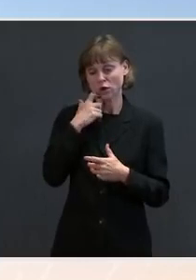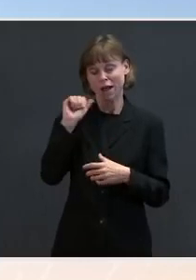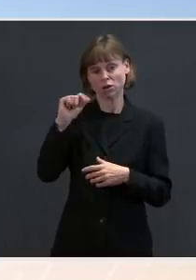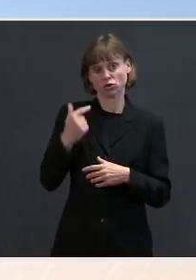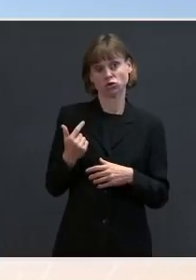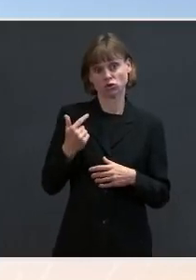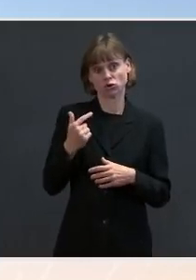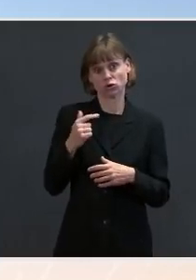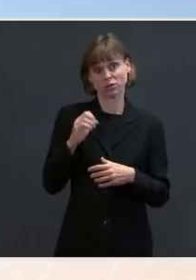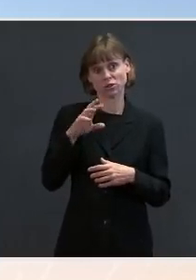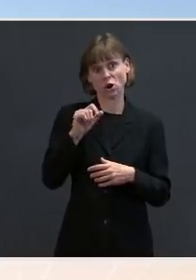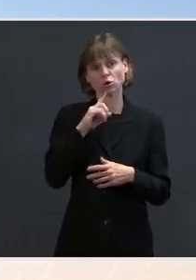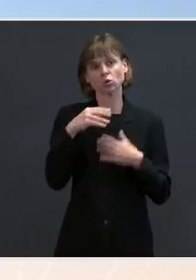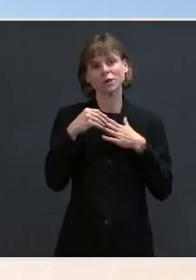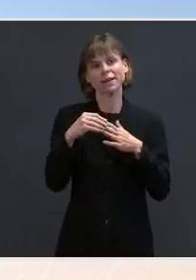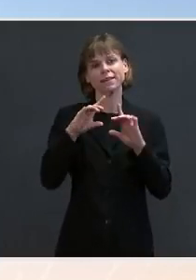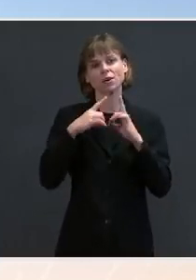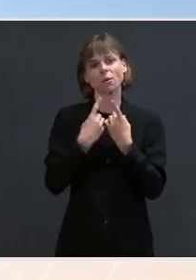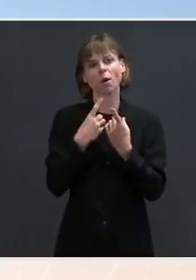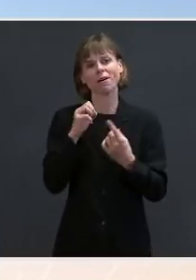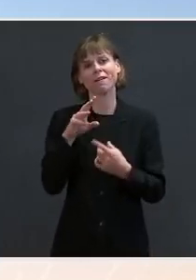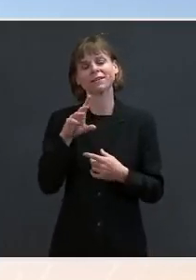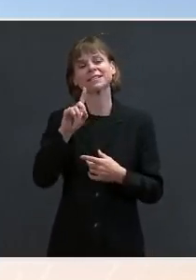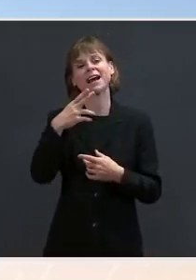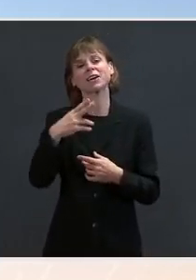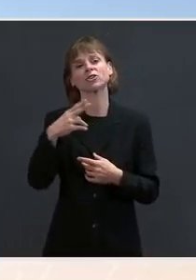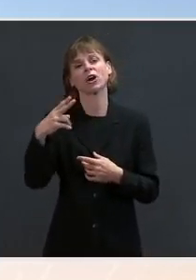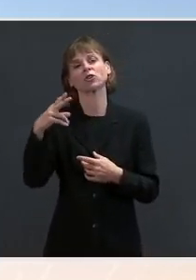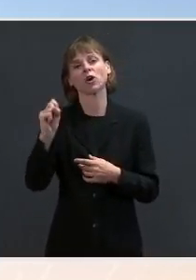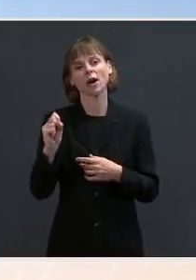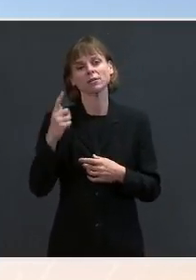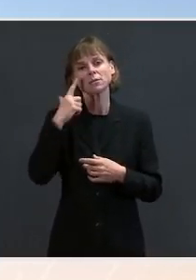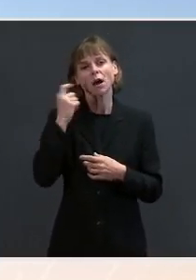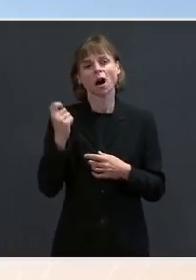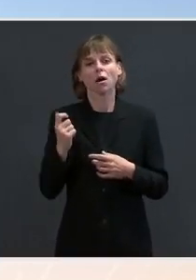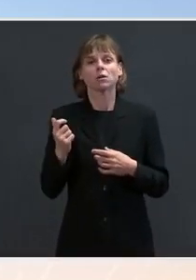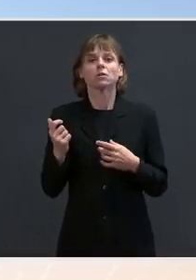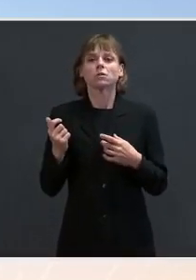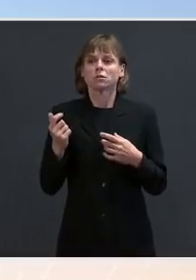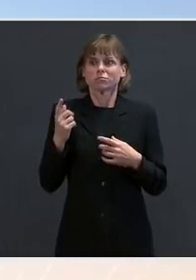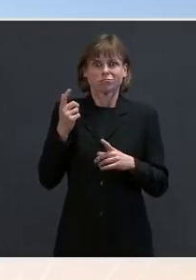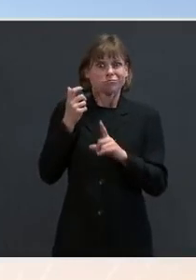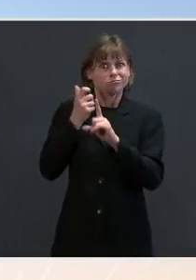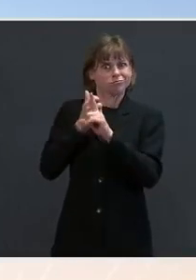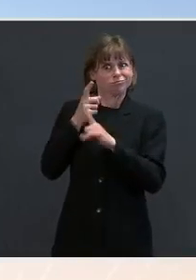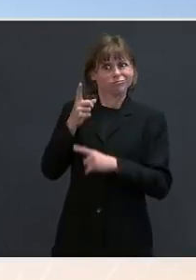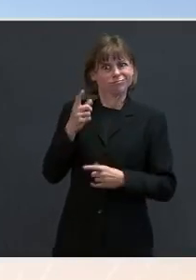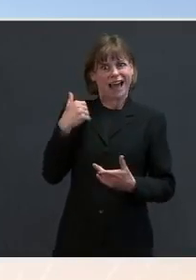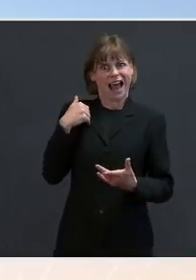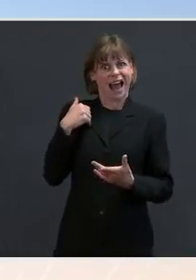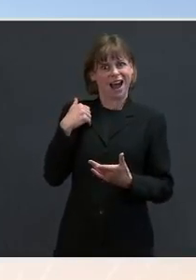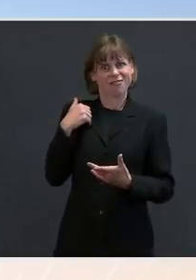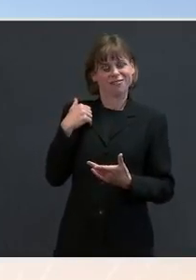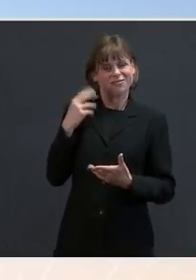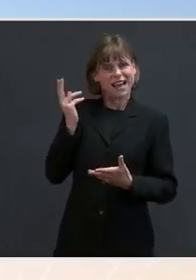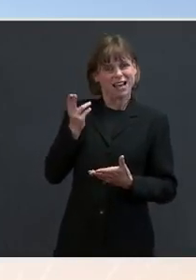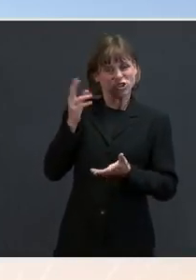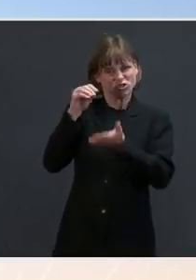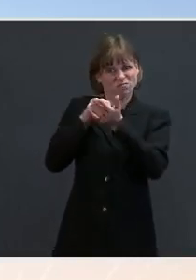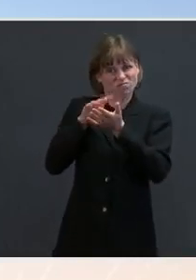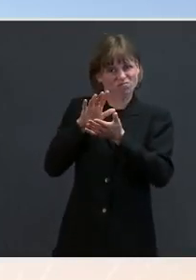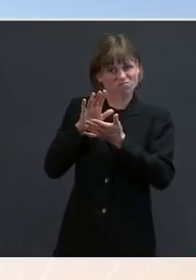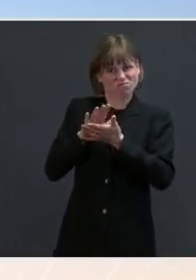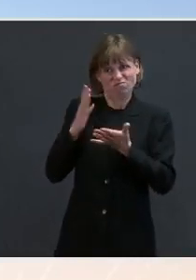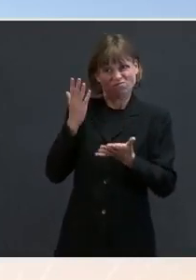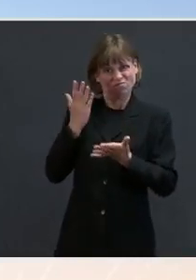the Department of Health and Human Services because he has a record of fighting alongside Democrats and Republicans to